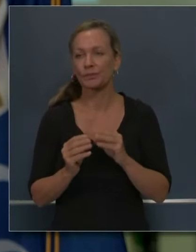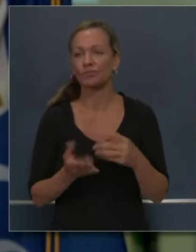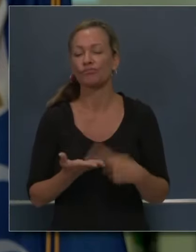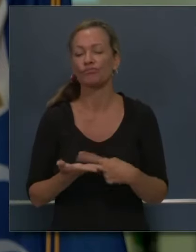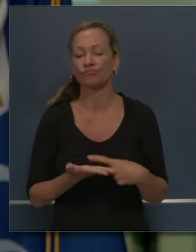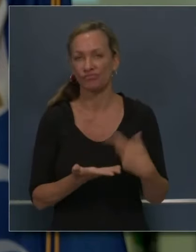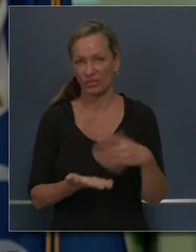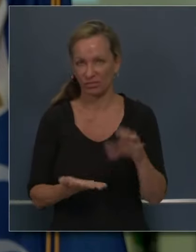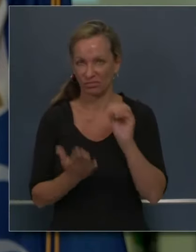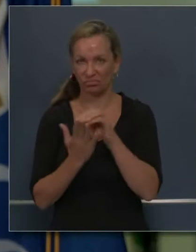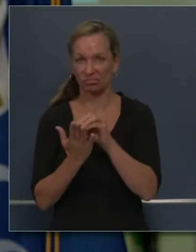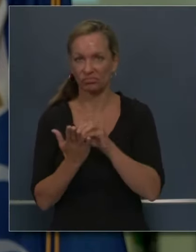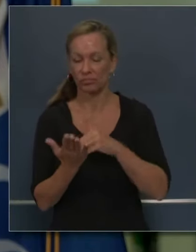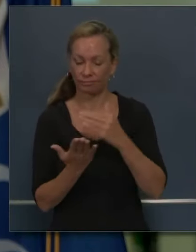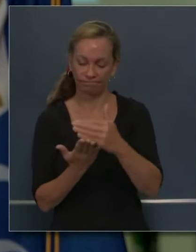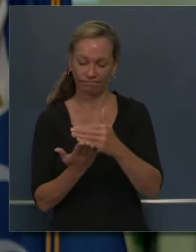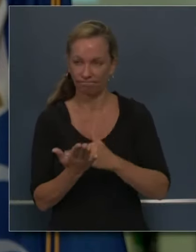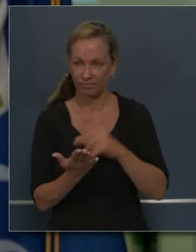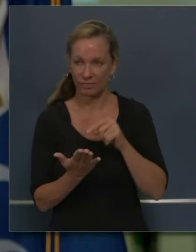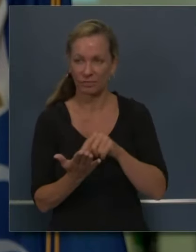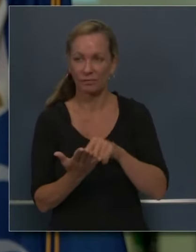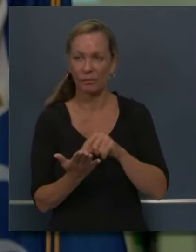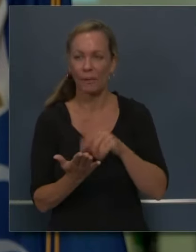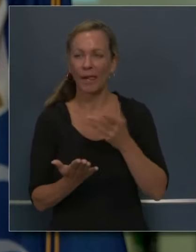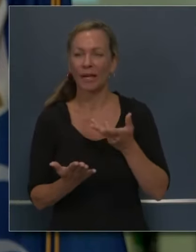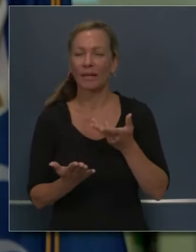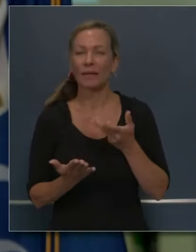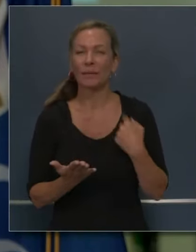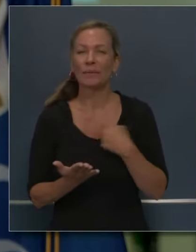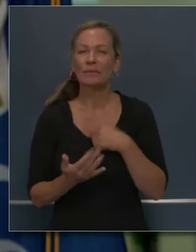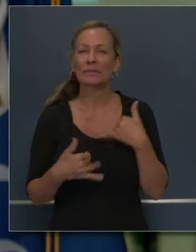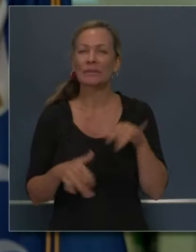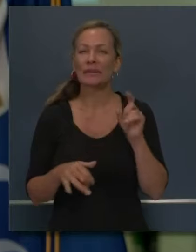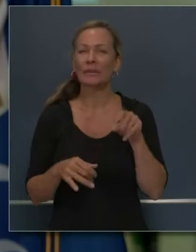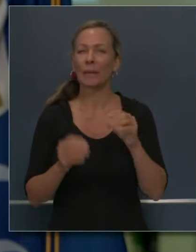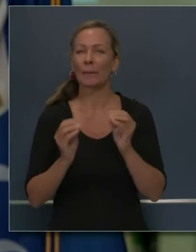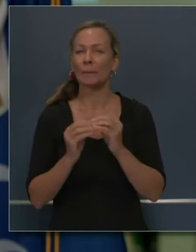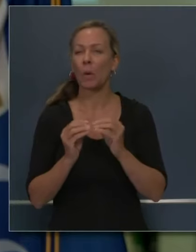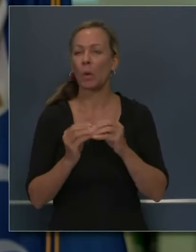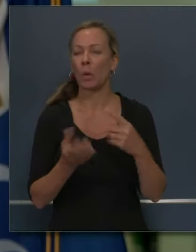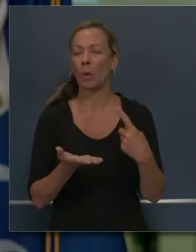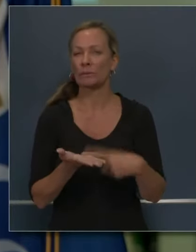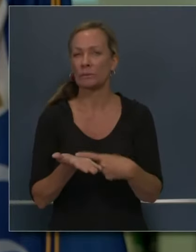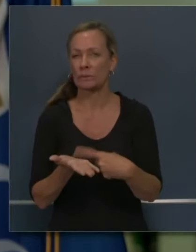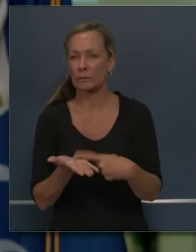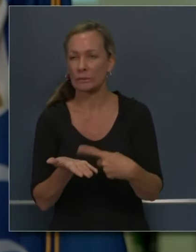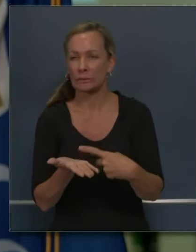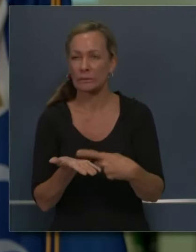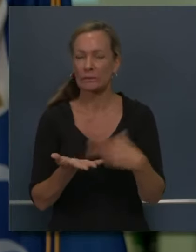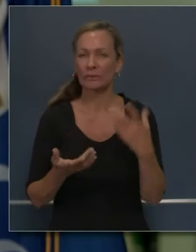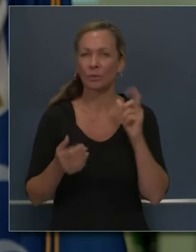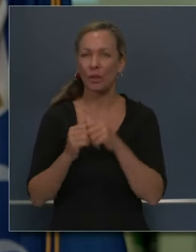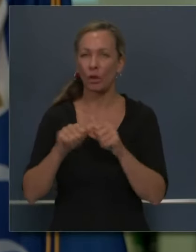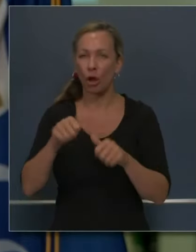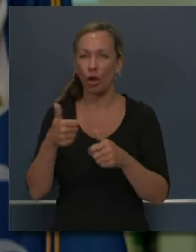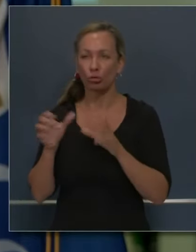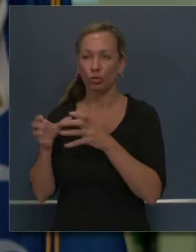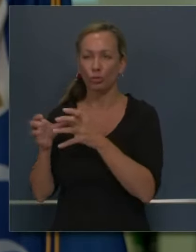working with others, not only in industry, but outside our local health officers and our